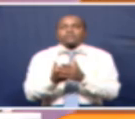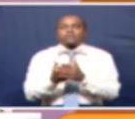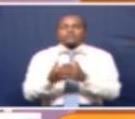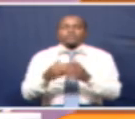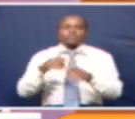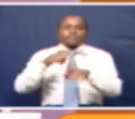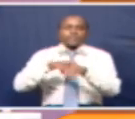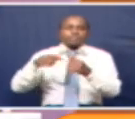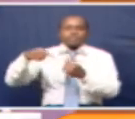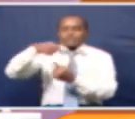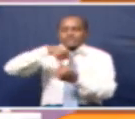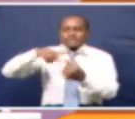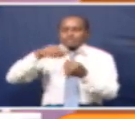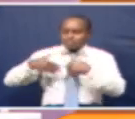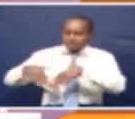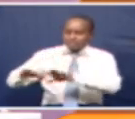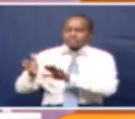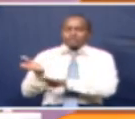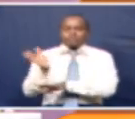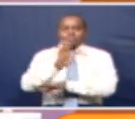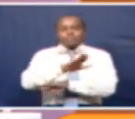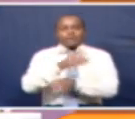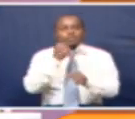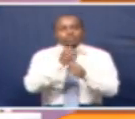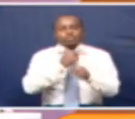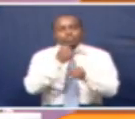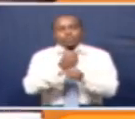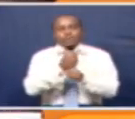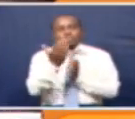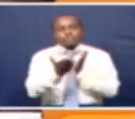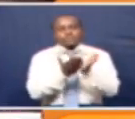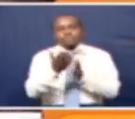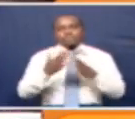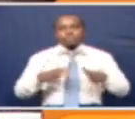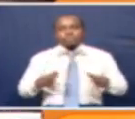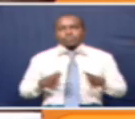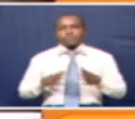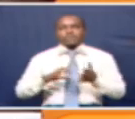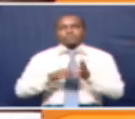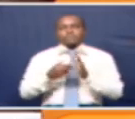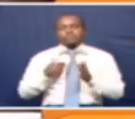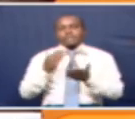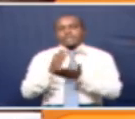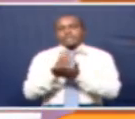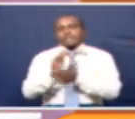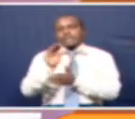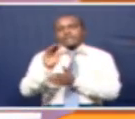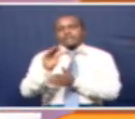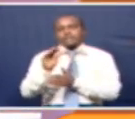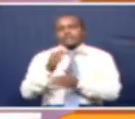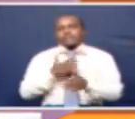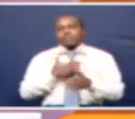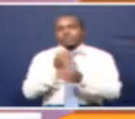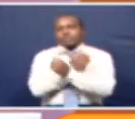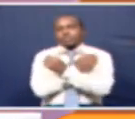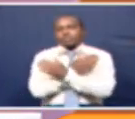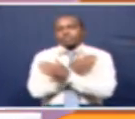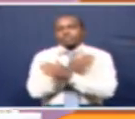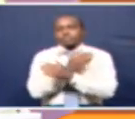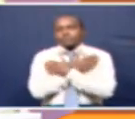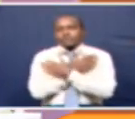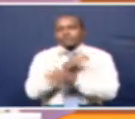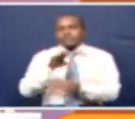electioneering and we go back to the people and deliver service to the people. So I really ask our colleagues that you chose a